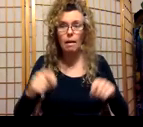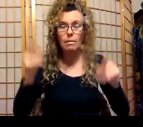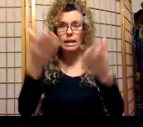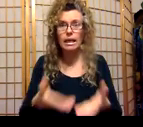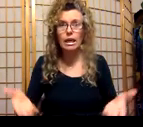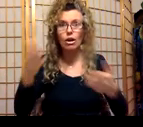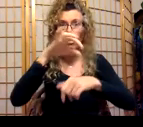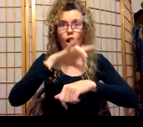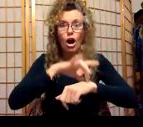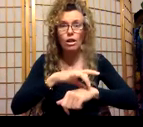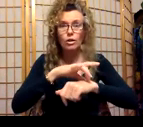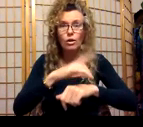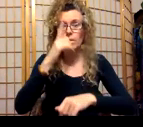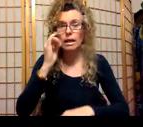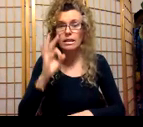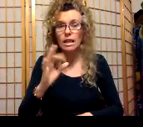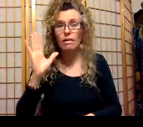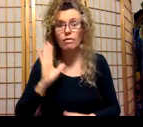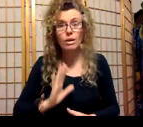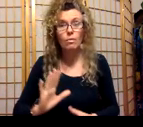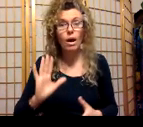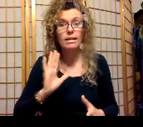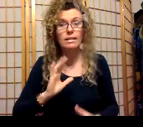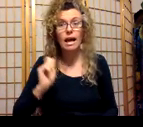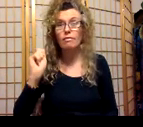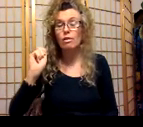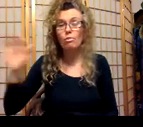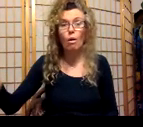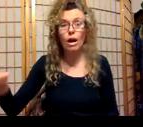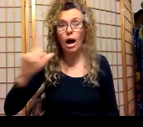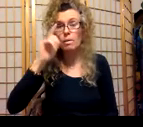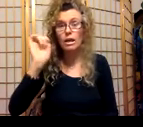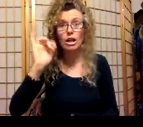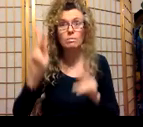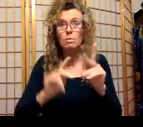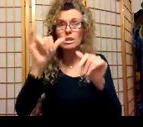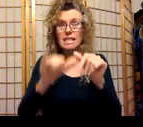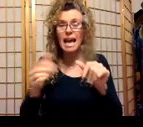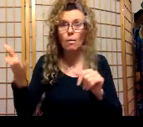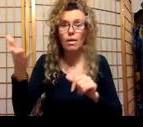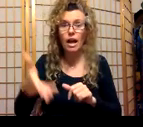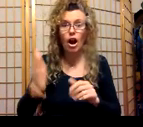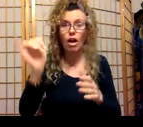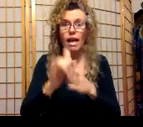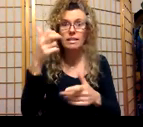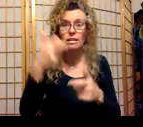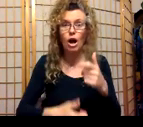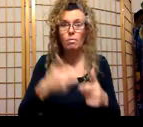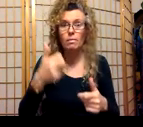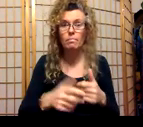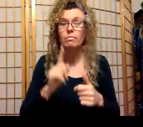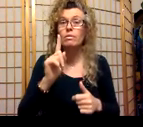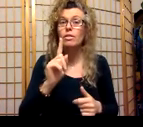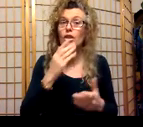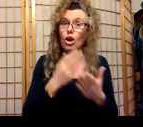Earth? Because if we once have to throw it all out because people stay where they are, that's the problem, the good